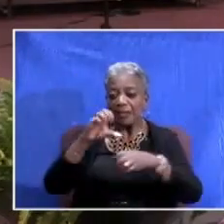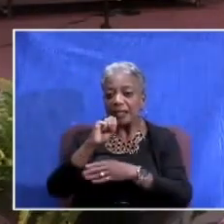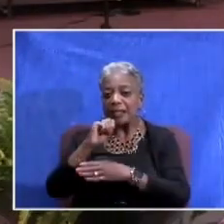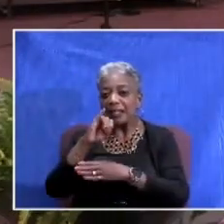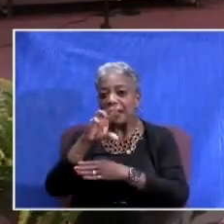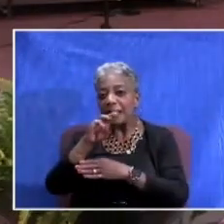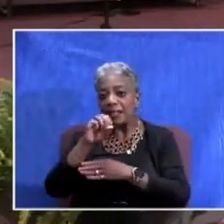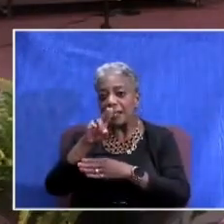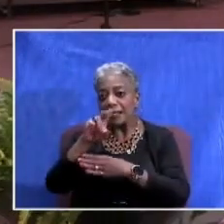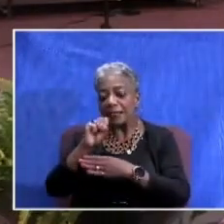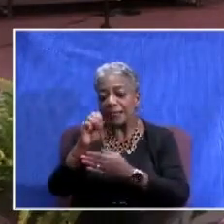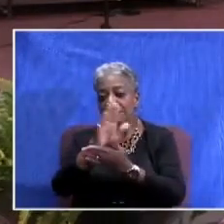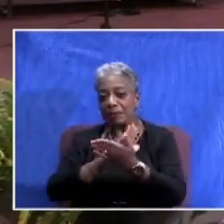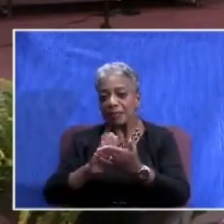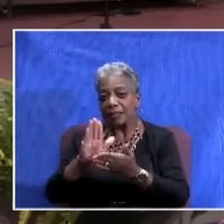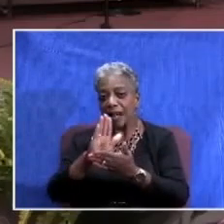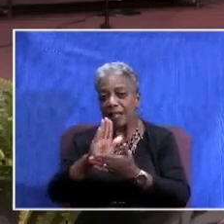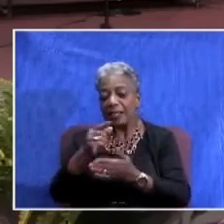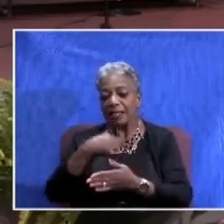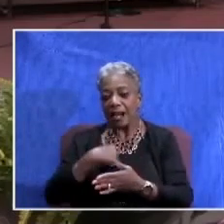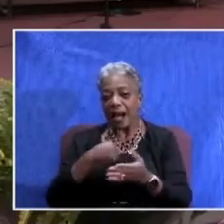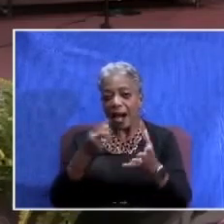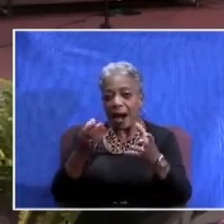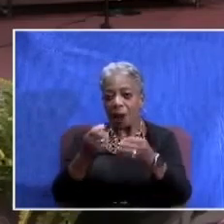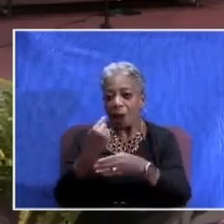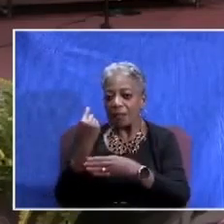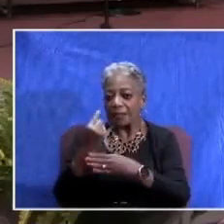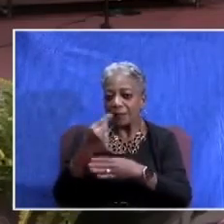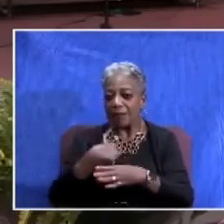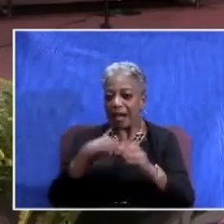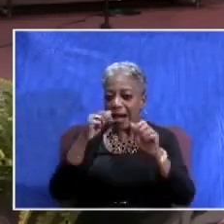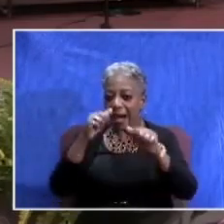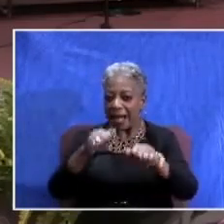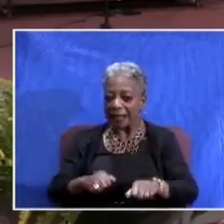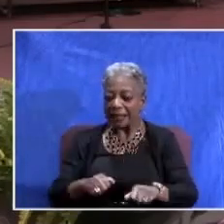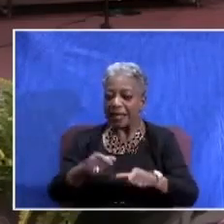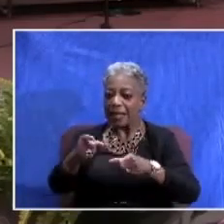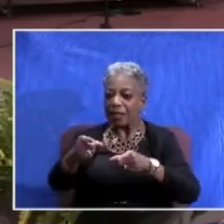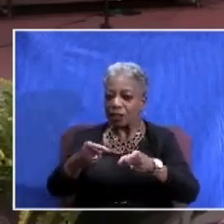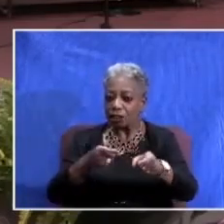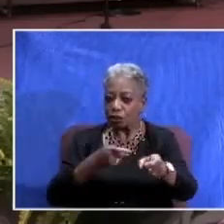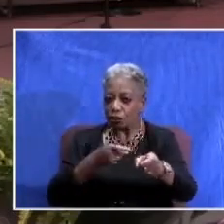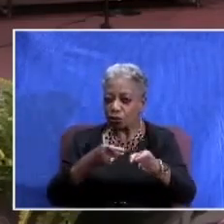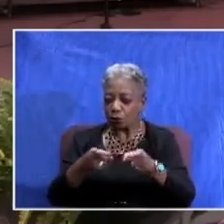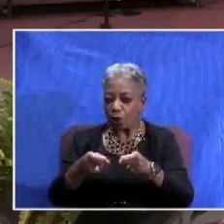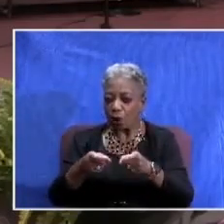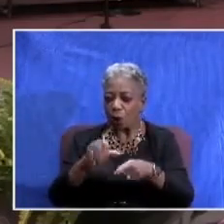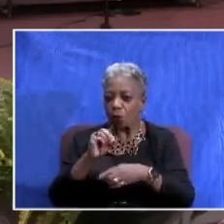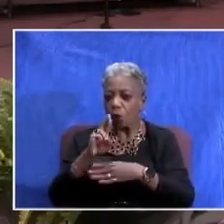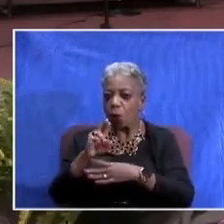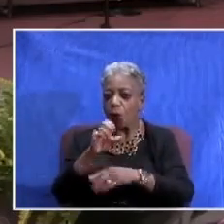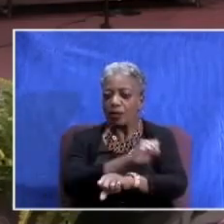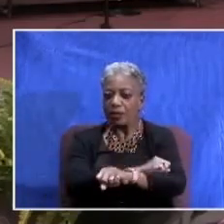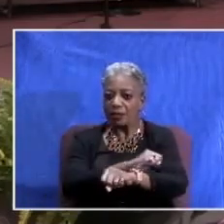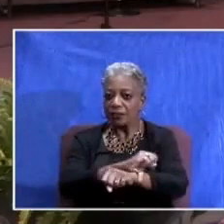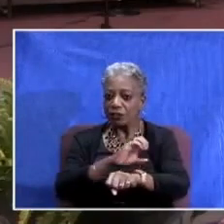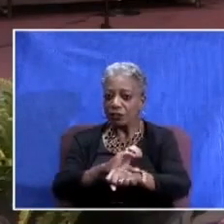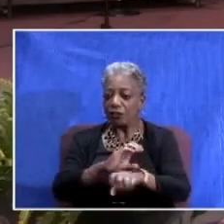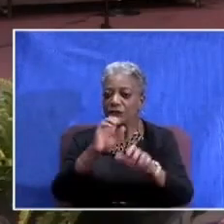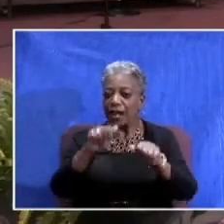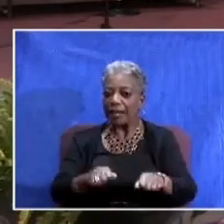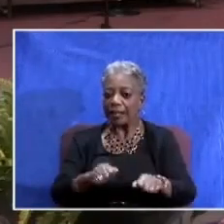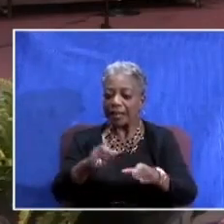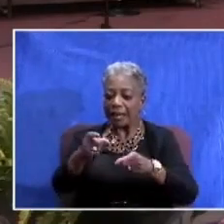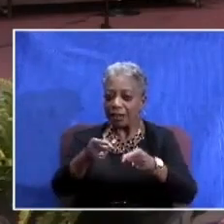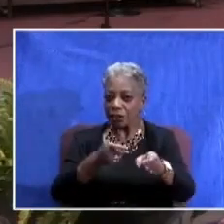control. And don't go for the okey-doke, because they're going to try to give you